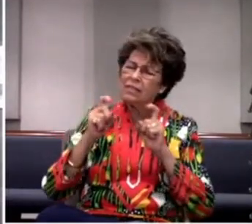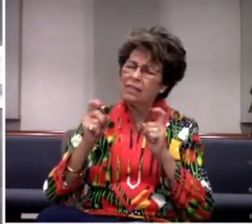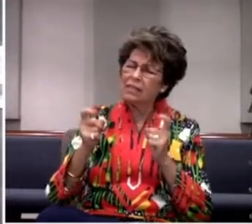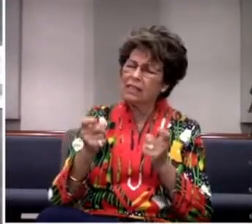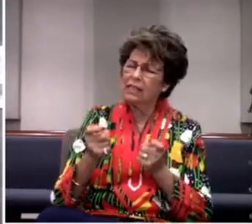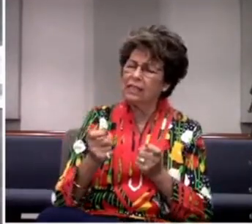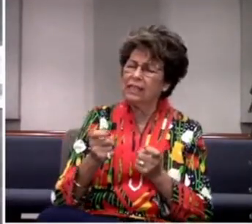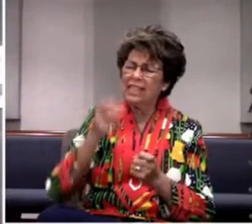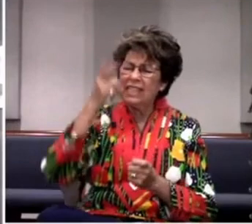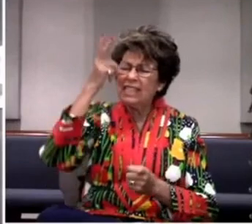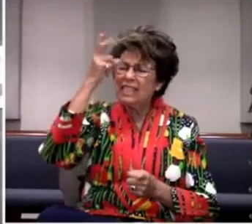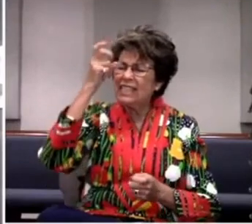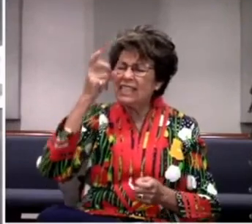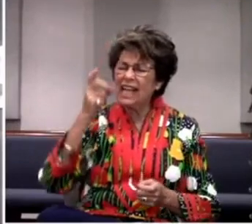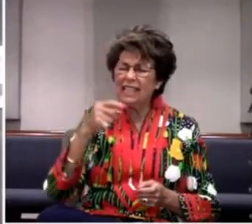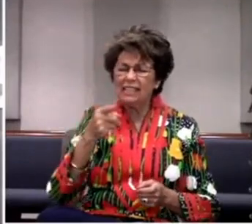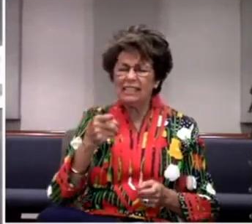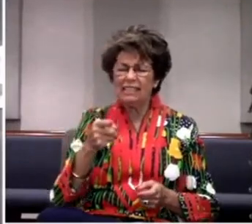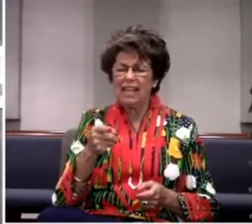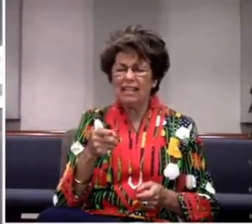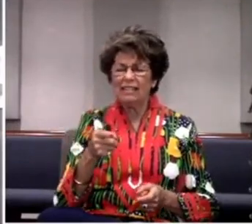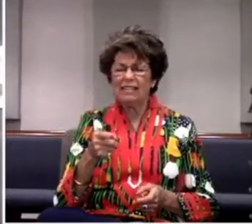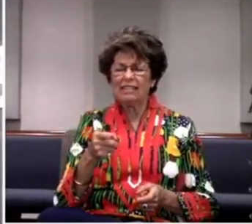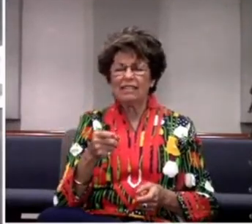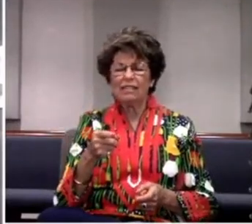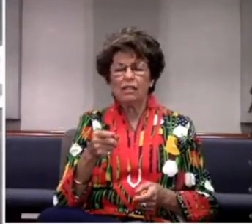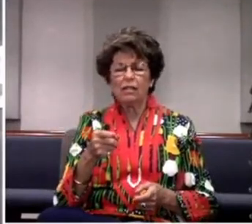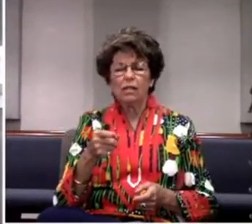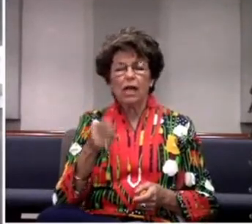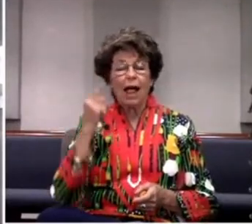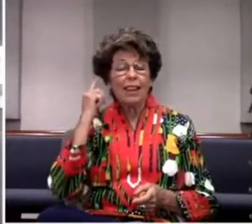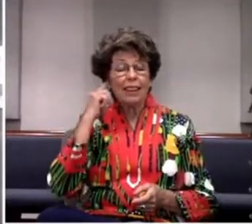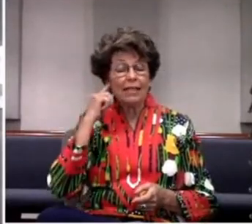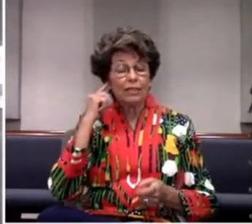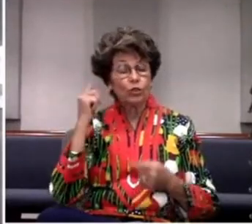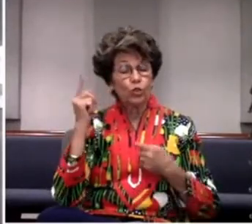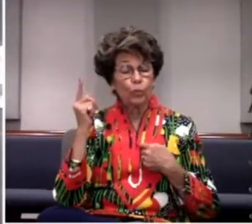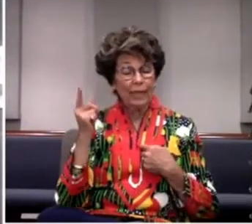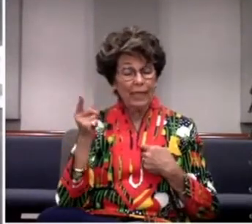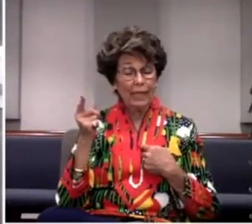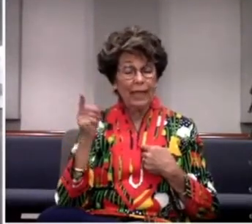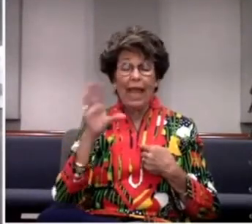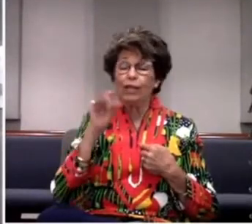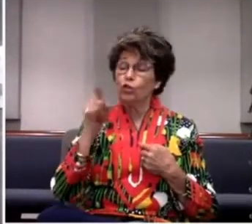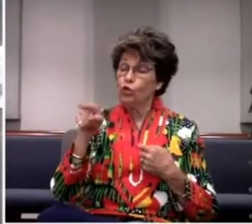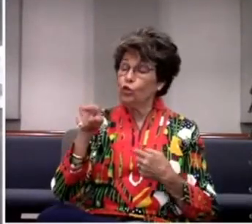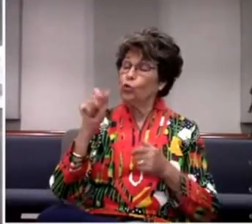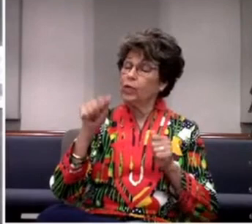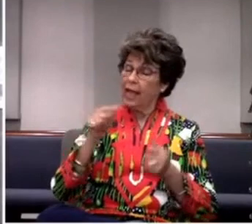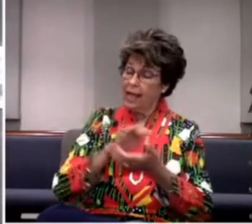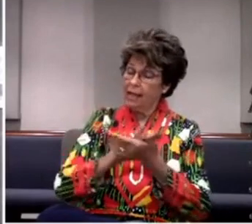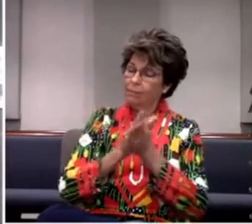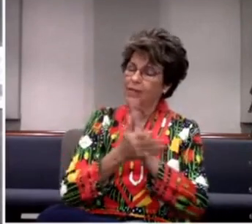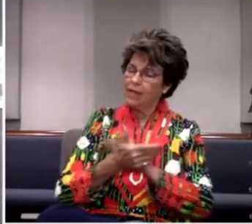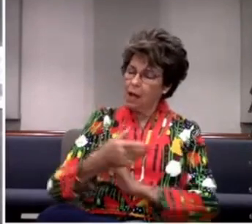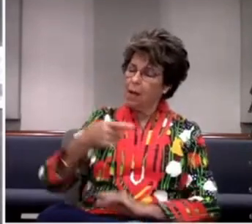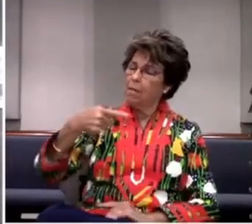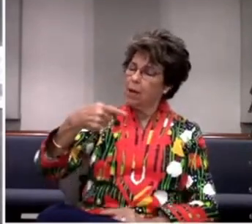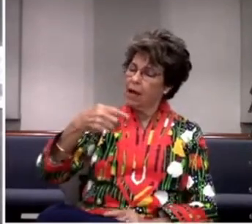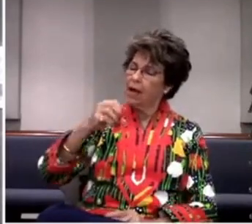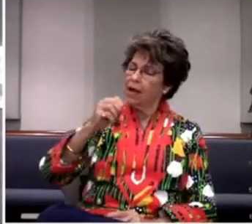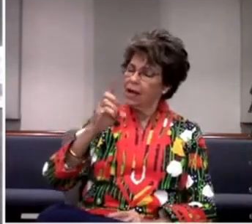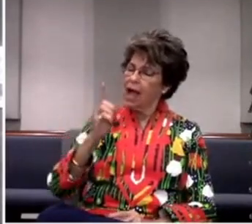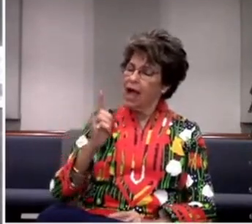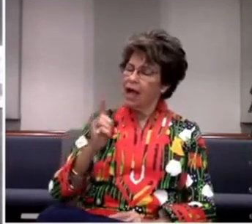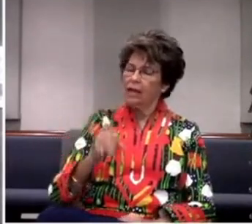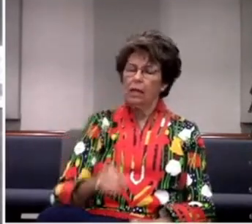will listen to him, they'll become like a god. Control of their own life, wealth, whatever. All of that's a lie. This